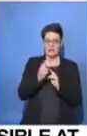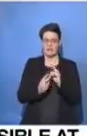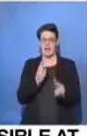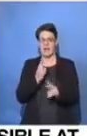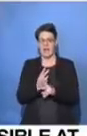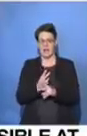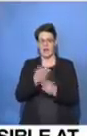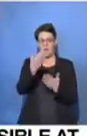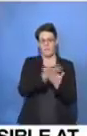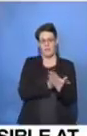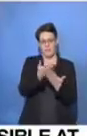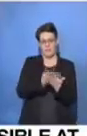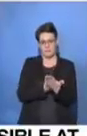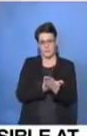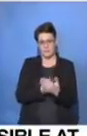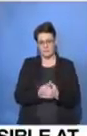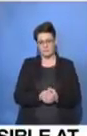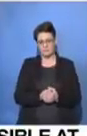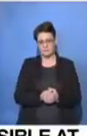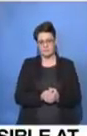of ballot papers.